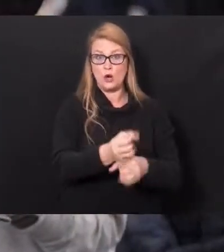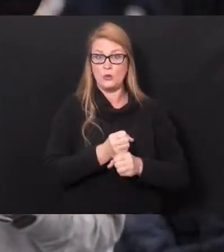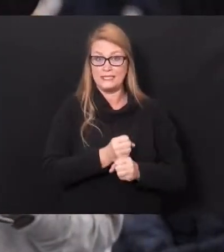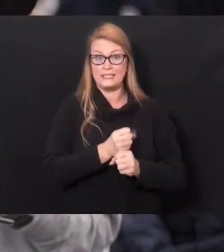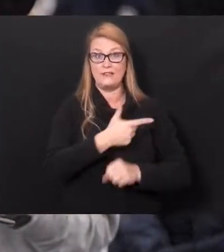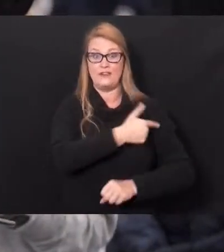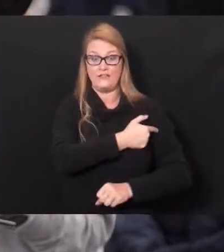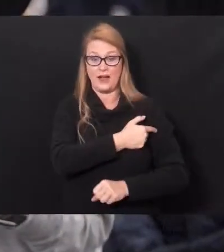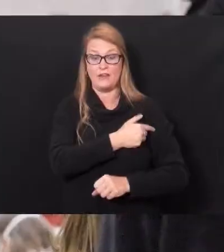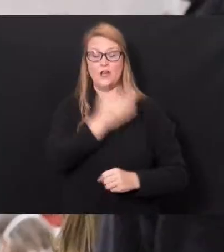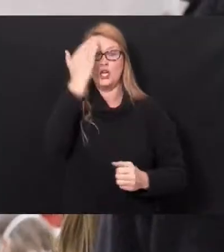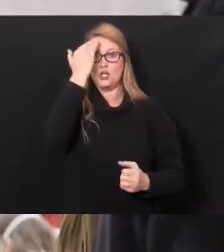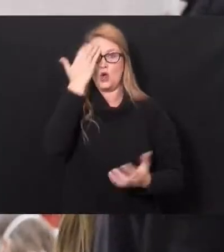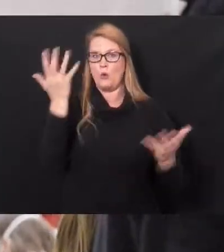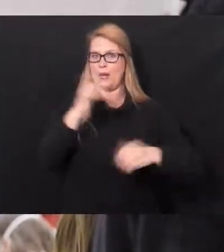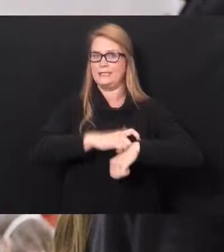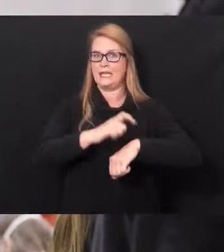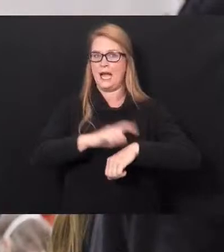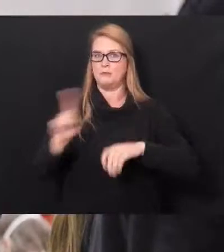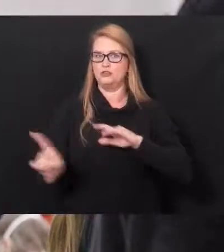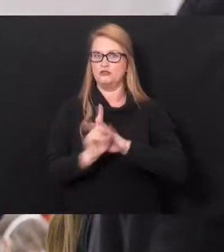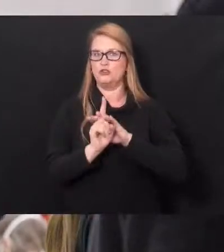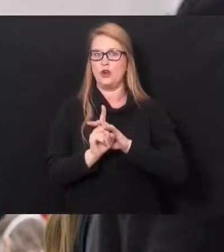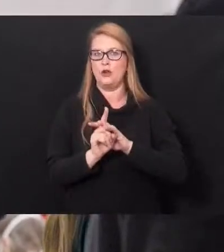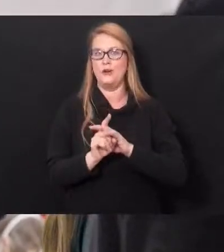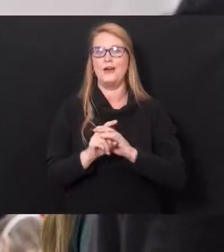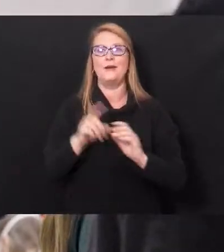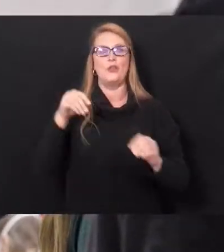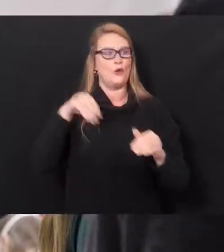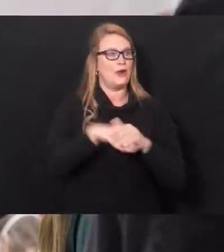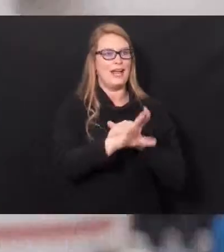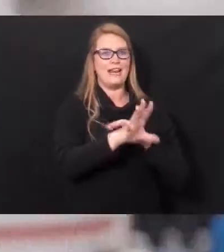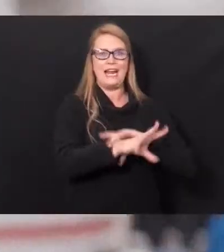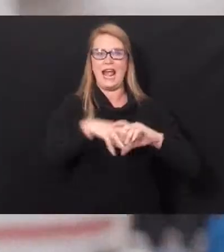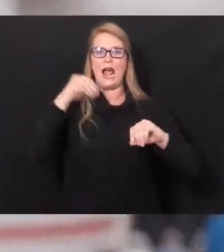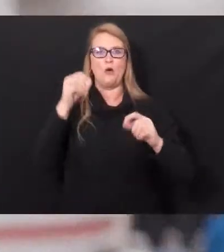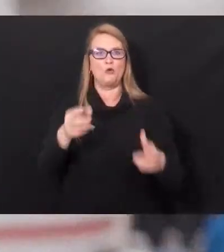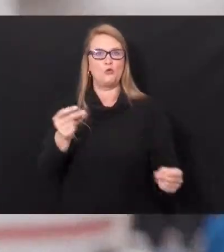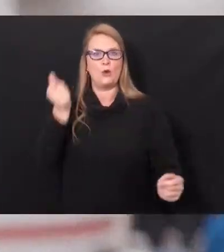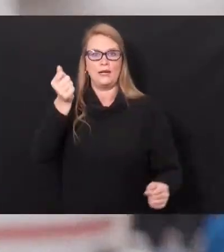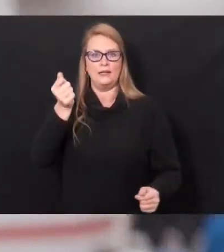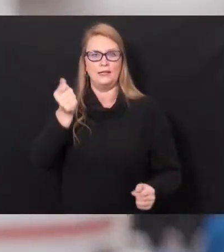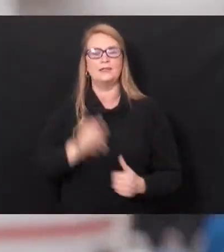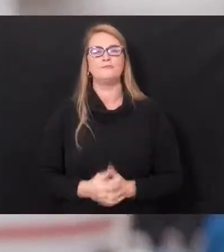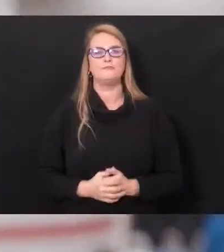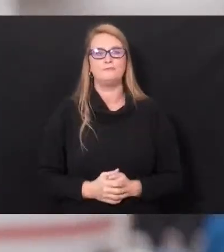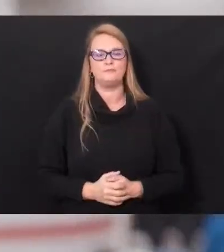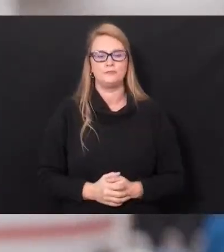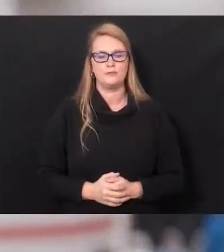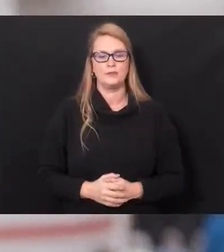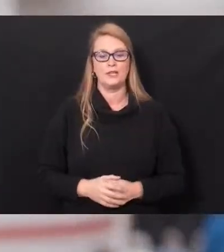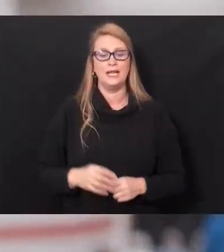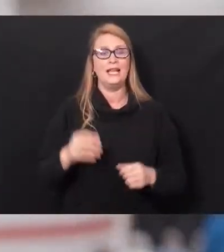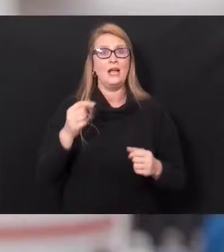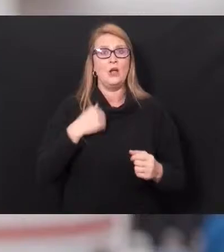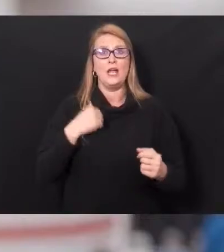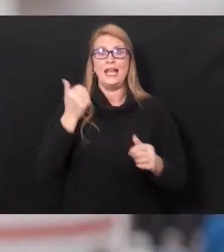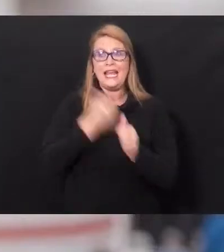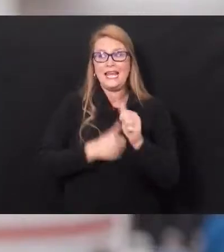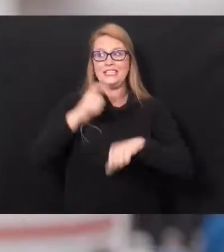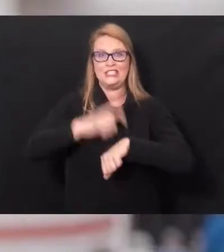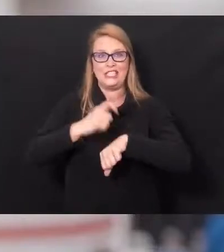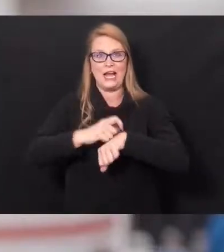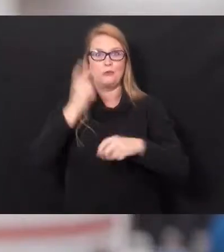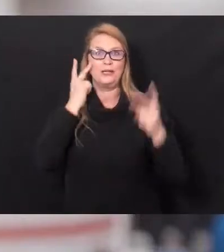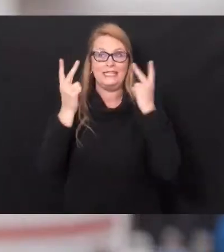to arrive, and because of detailed planning, they're in and out quickly. And it continues to get smoother each time that we do them. So